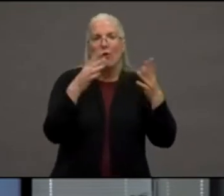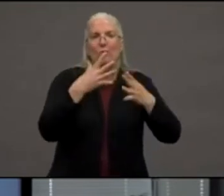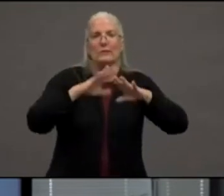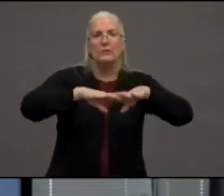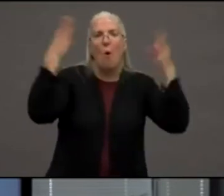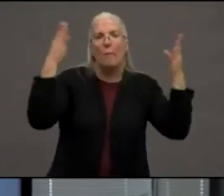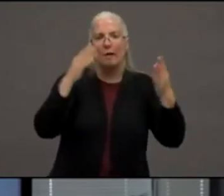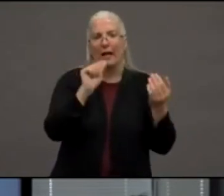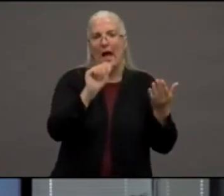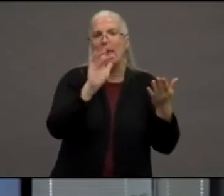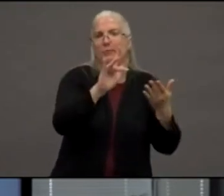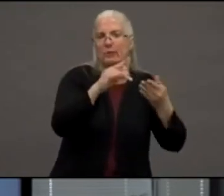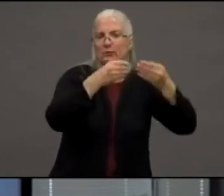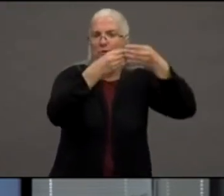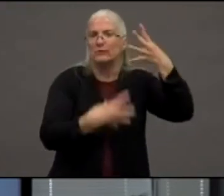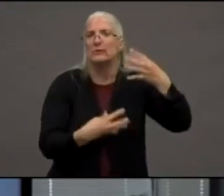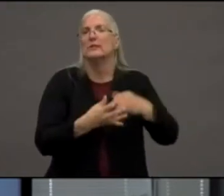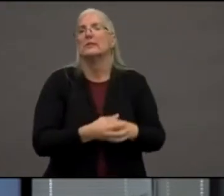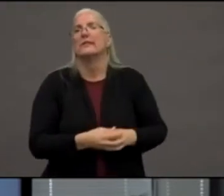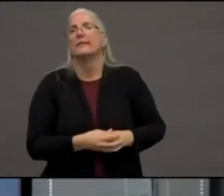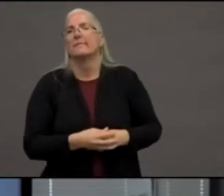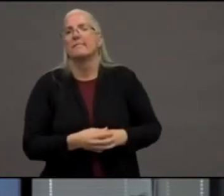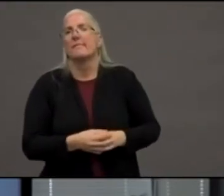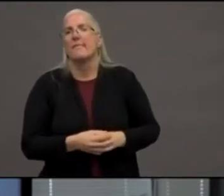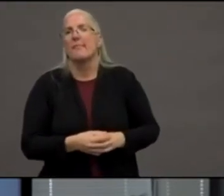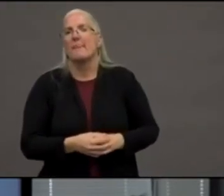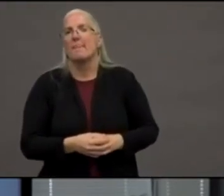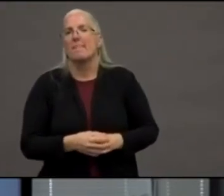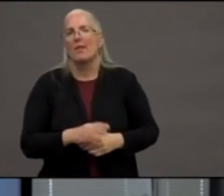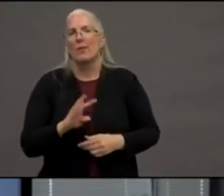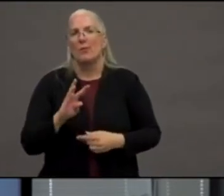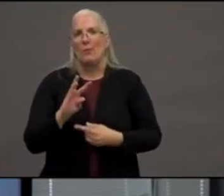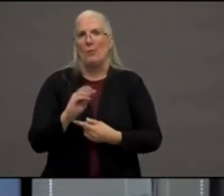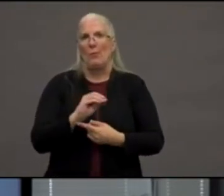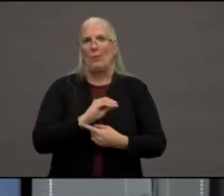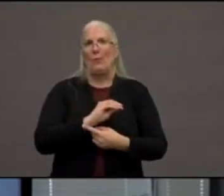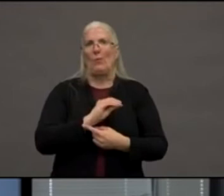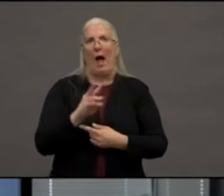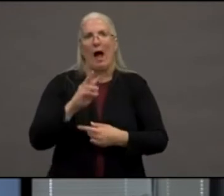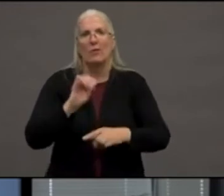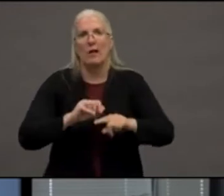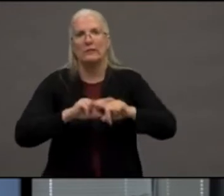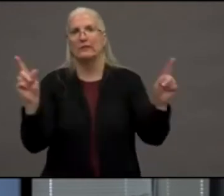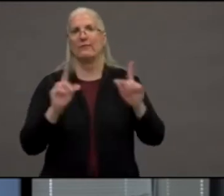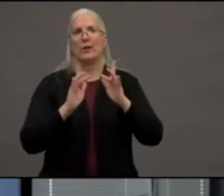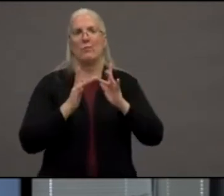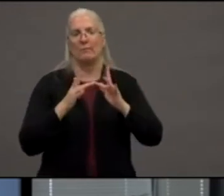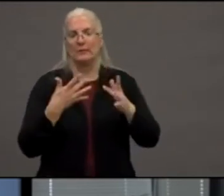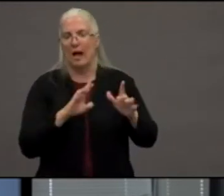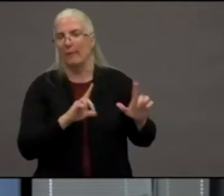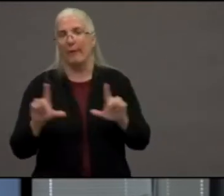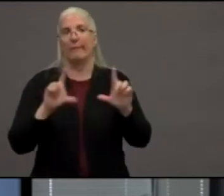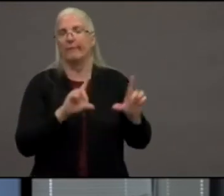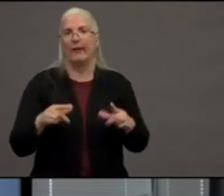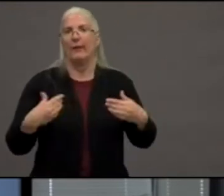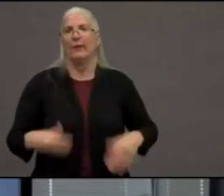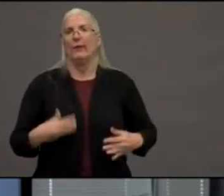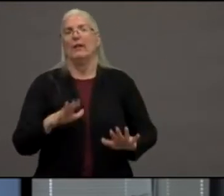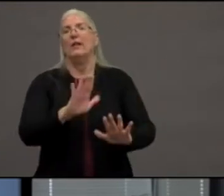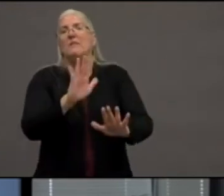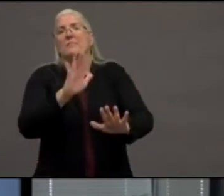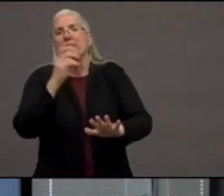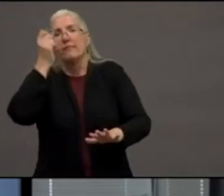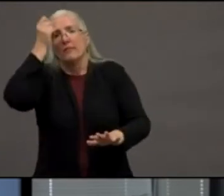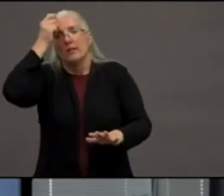And who is currently in the, wow, they are taking you to different sites. So the farther north right county